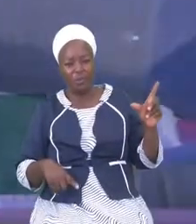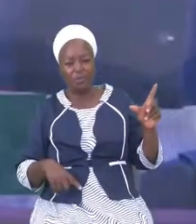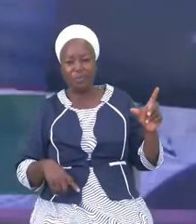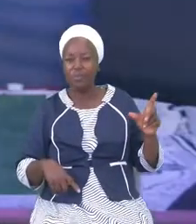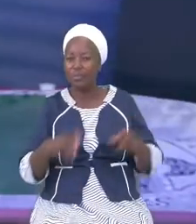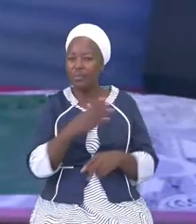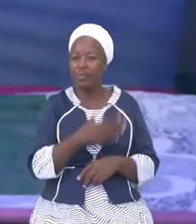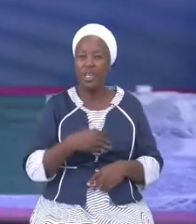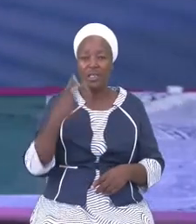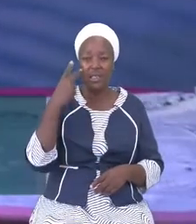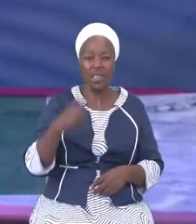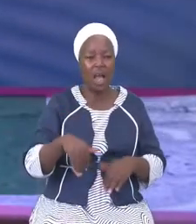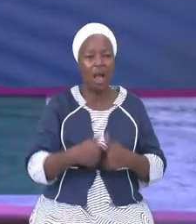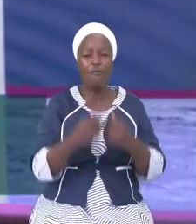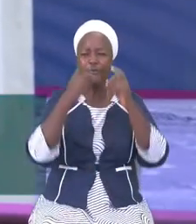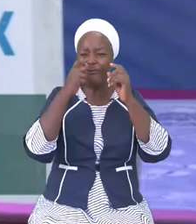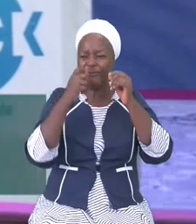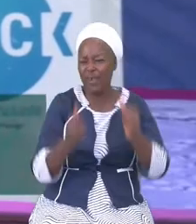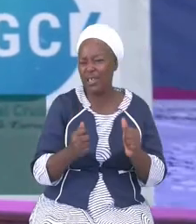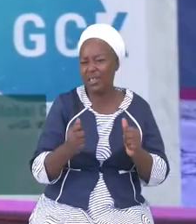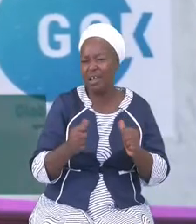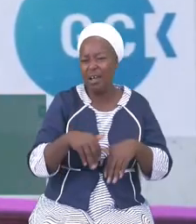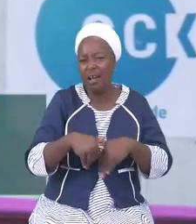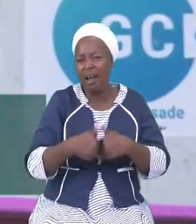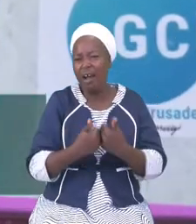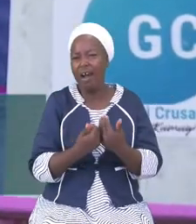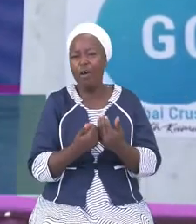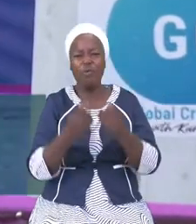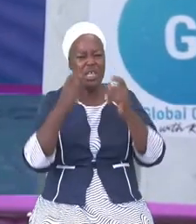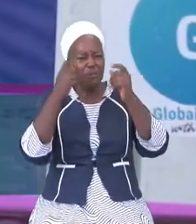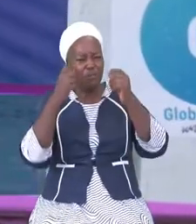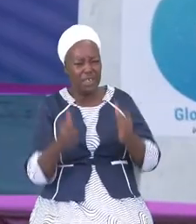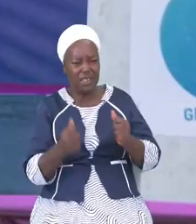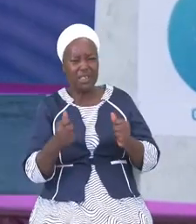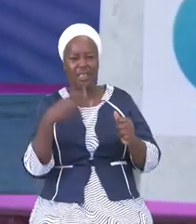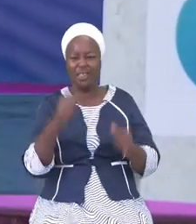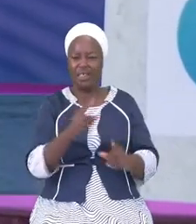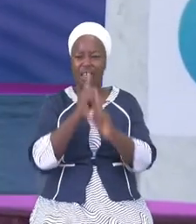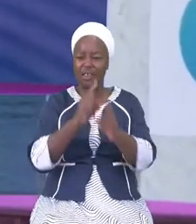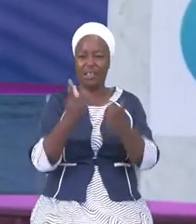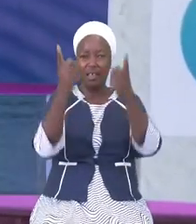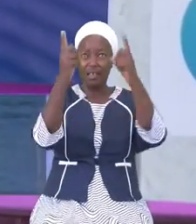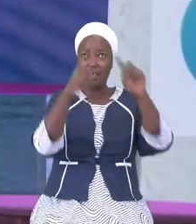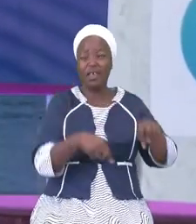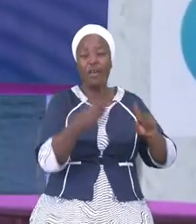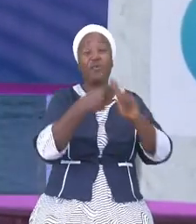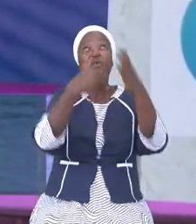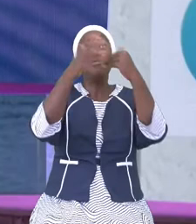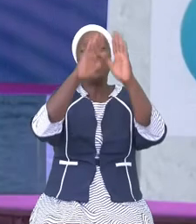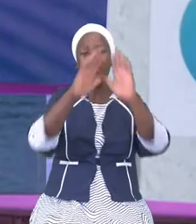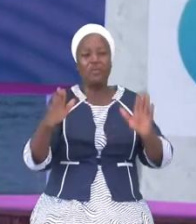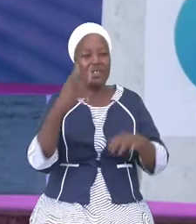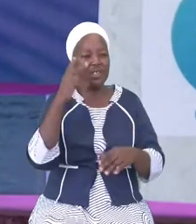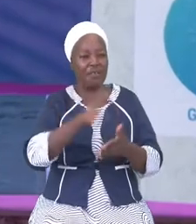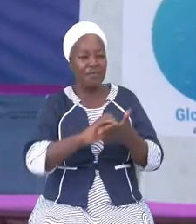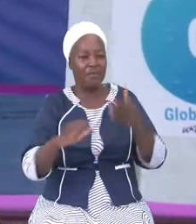how spontaneous, how instantaneous, how immediate the answer came from heaven. Look at